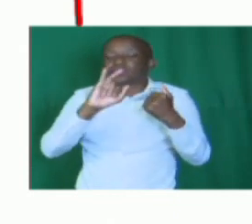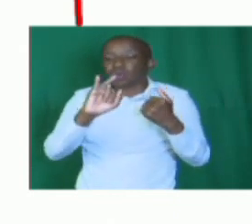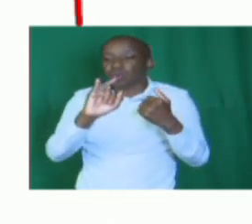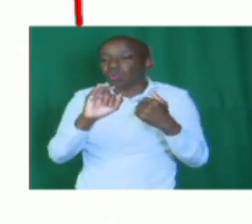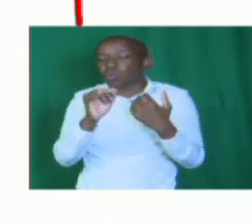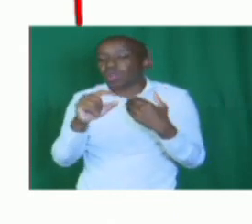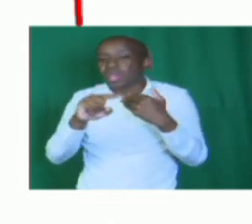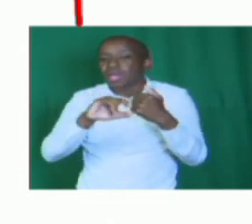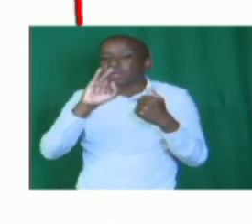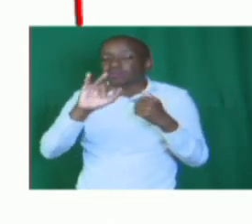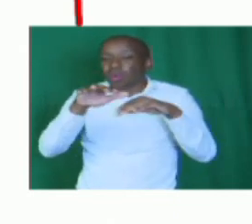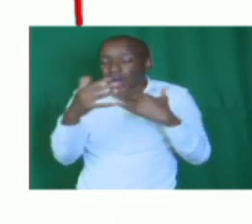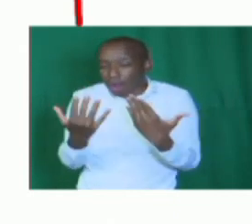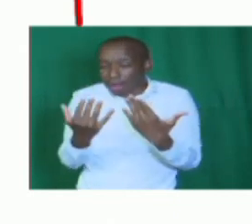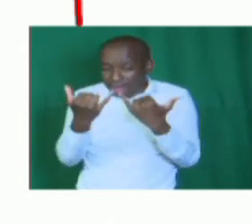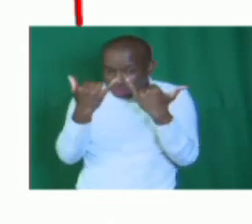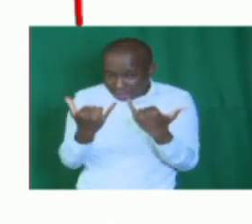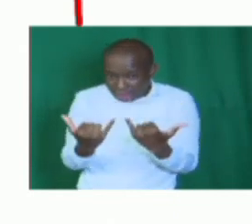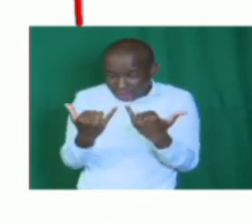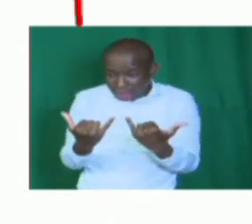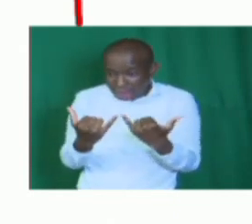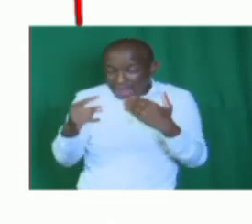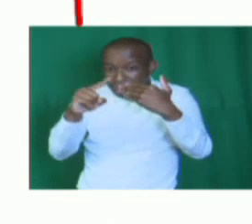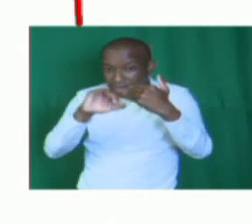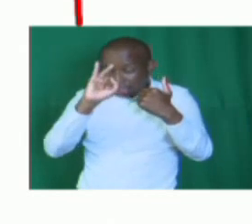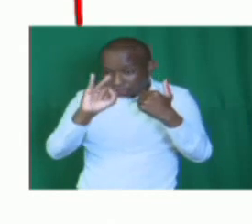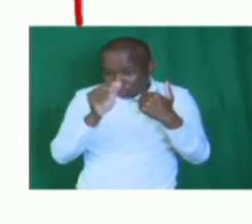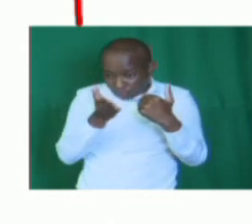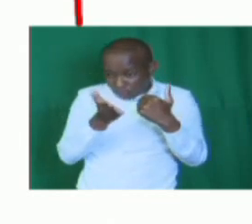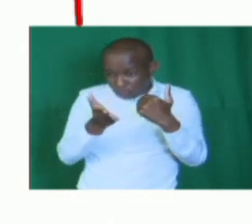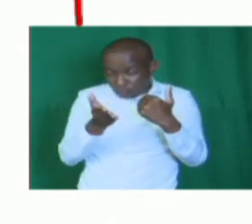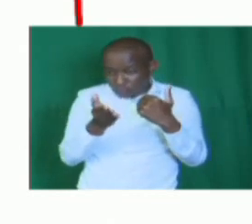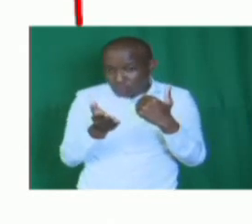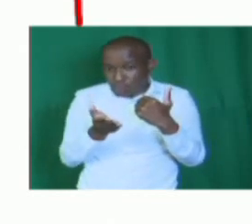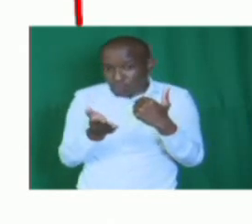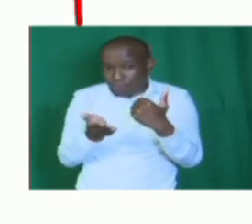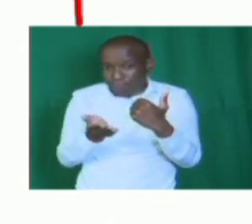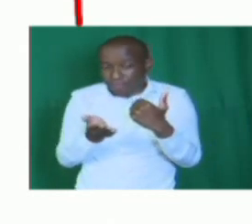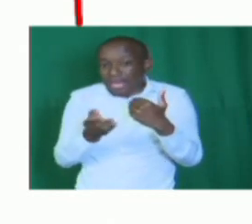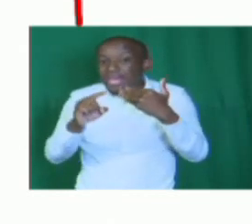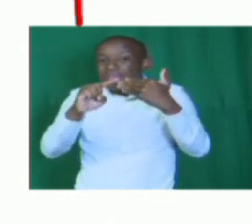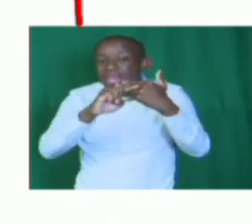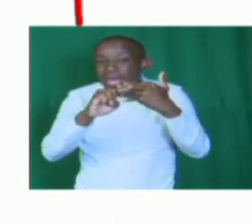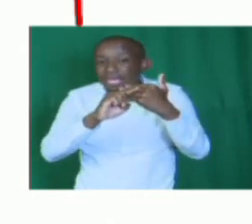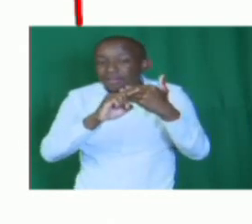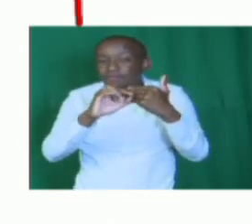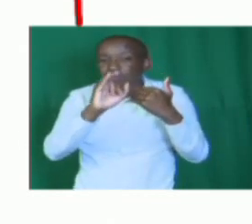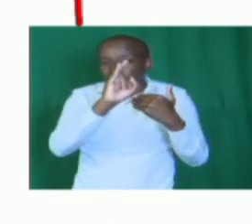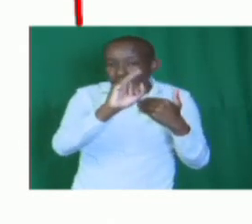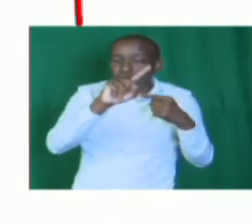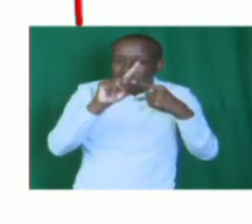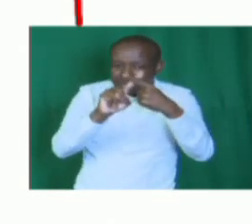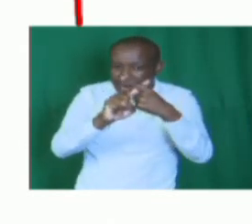substitute -2 here, we are going to -2 here. We are going to get 2 times